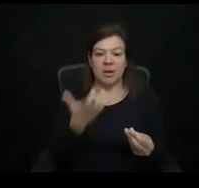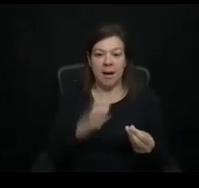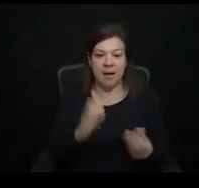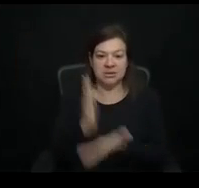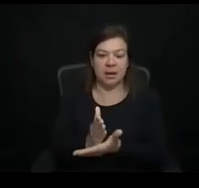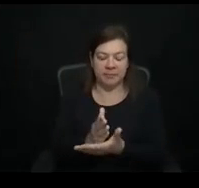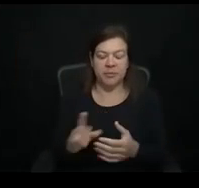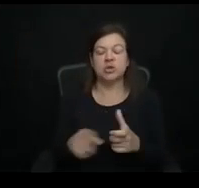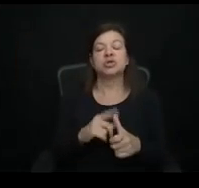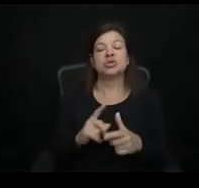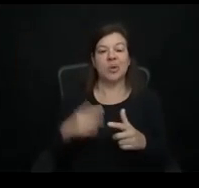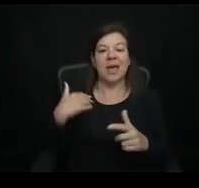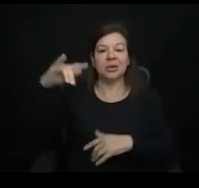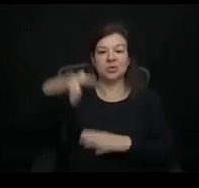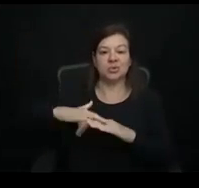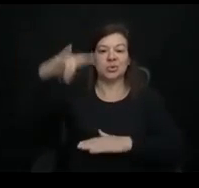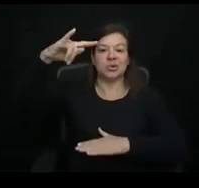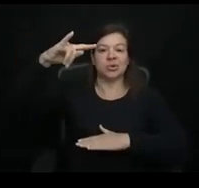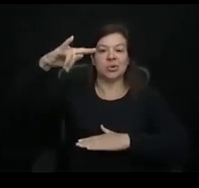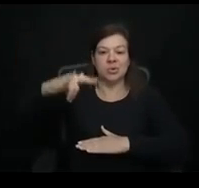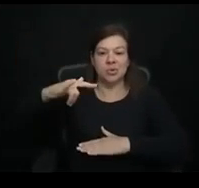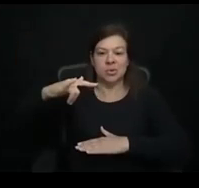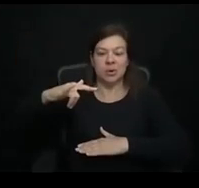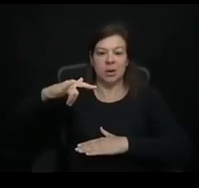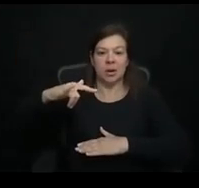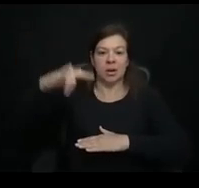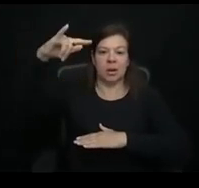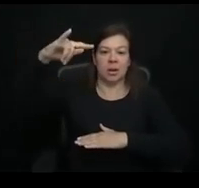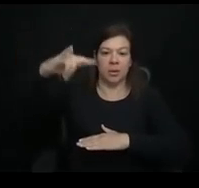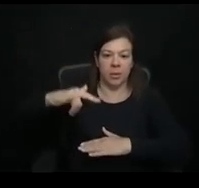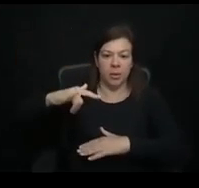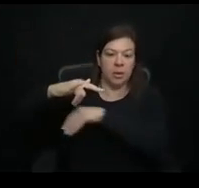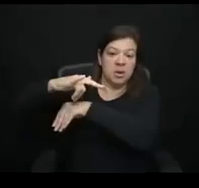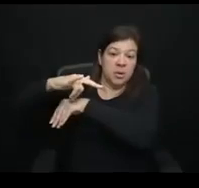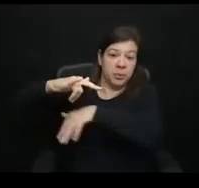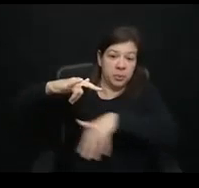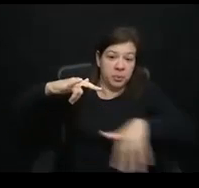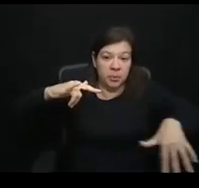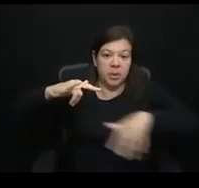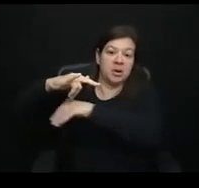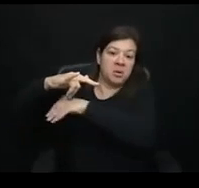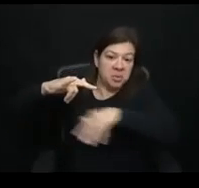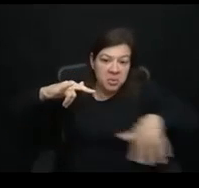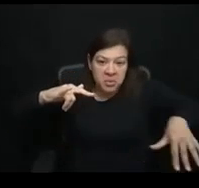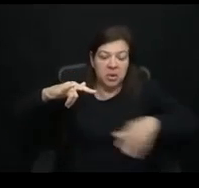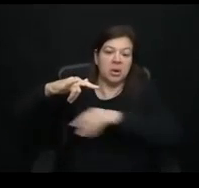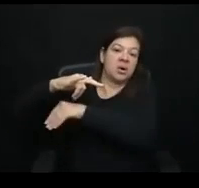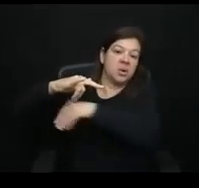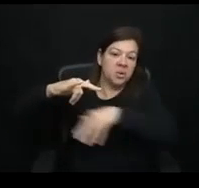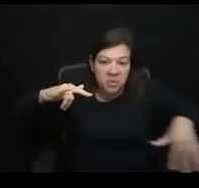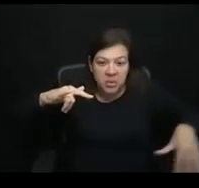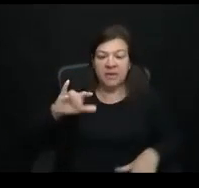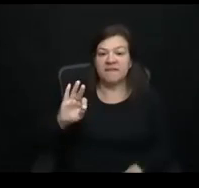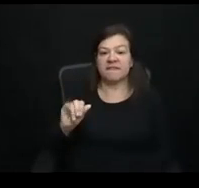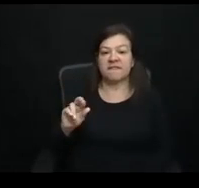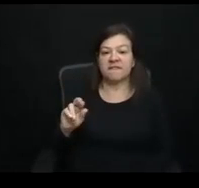throw retardant on those hot spots and on that line until it's so tamped down and wet that people start to feel